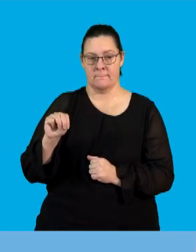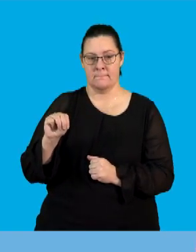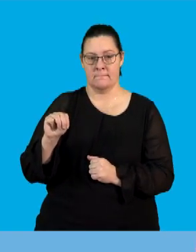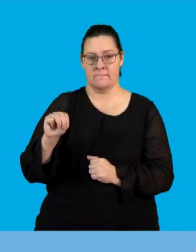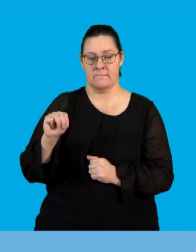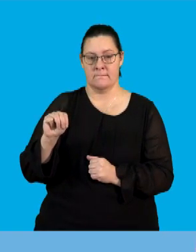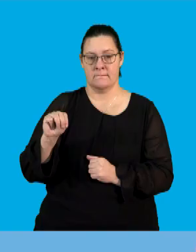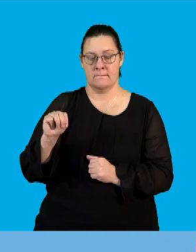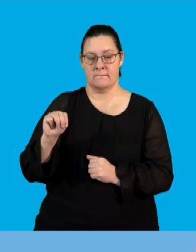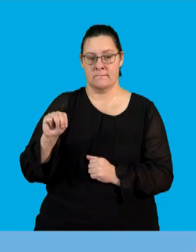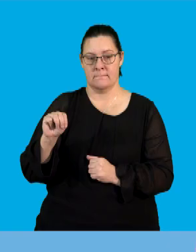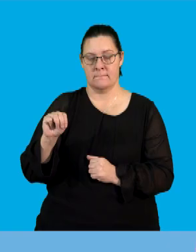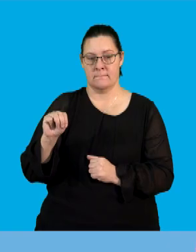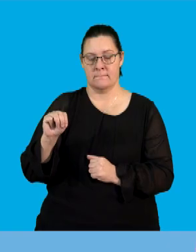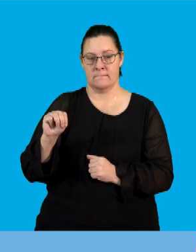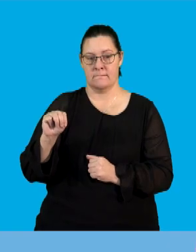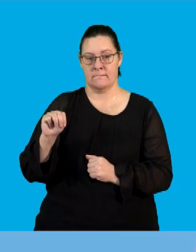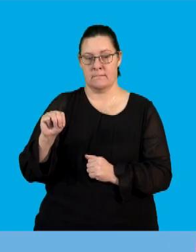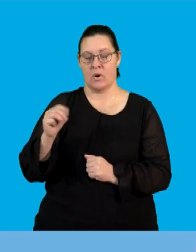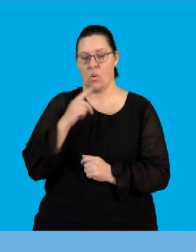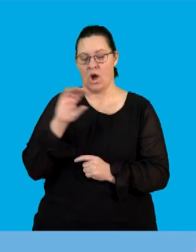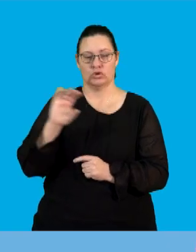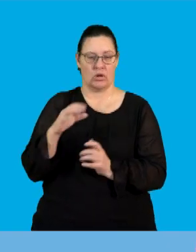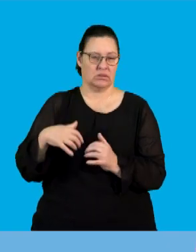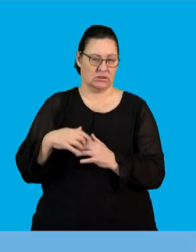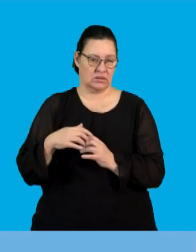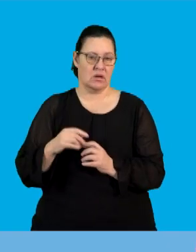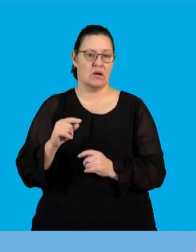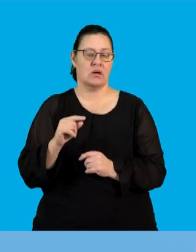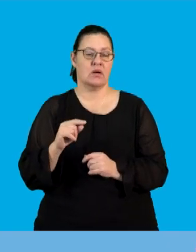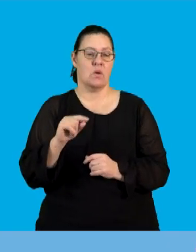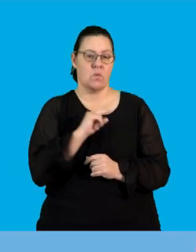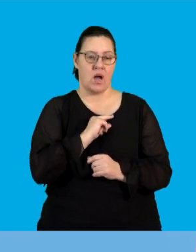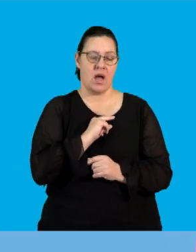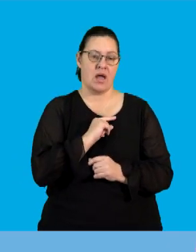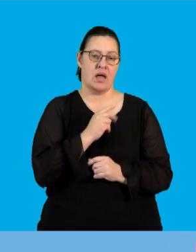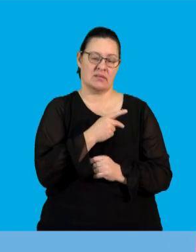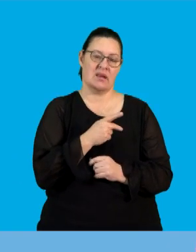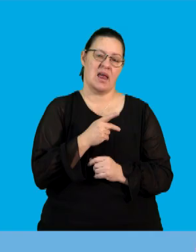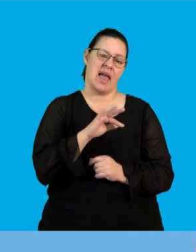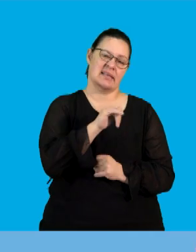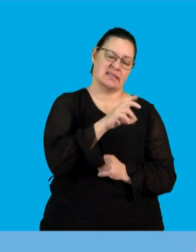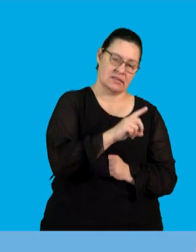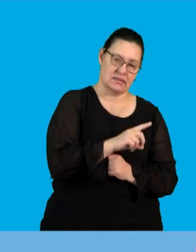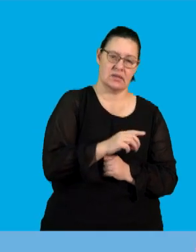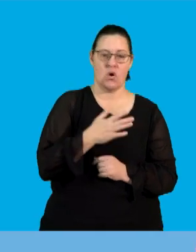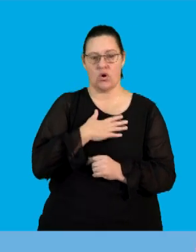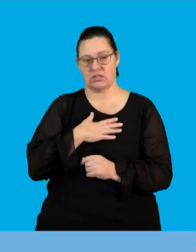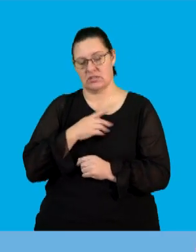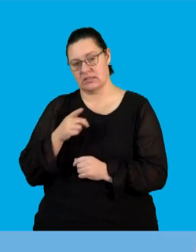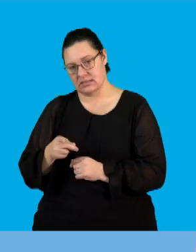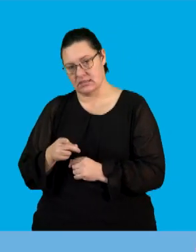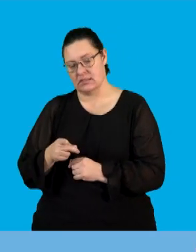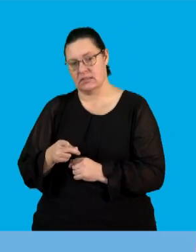chlorine, they're going to react together to form the salt, because the hydrogen is going to be contributed by the acid and the